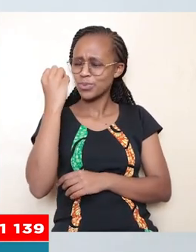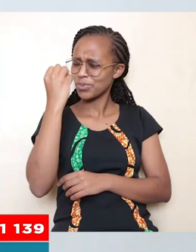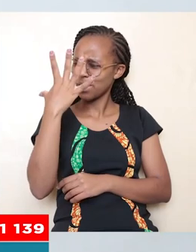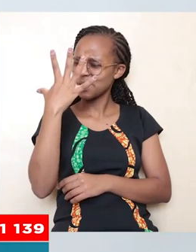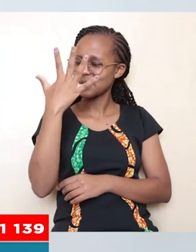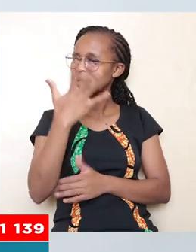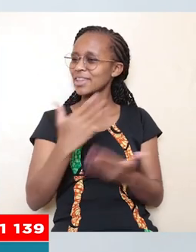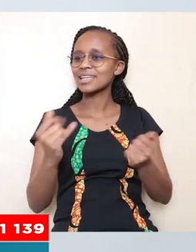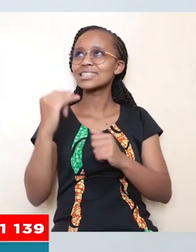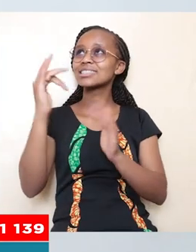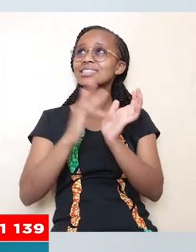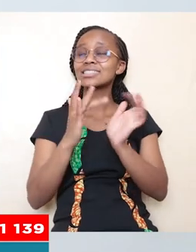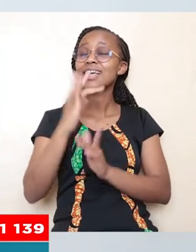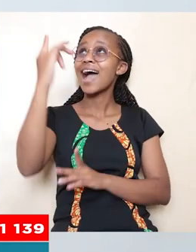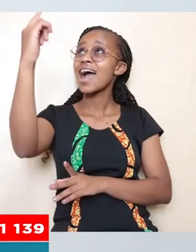Jesus is coming, and we know.